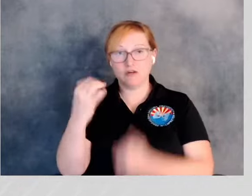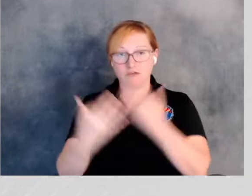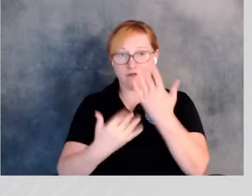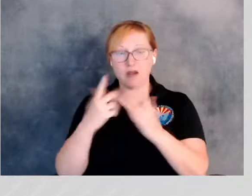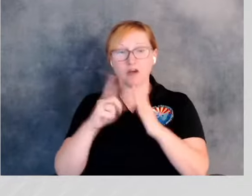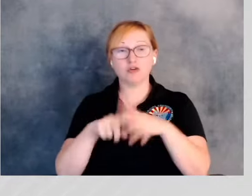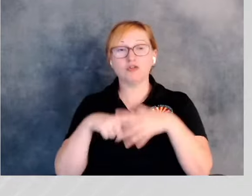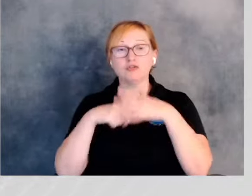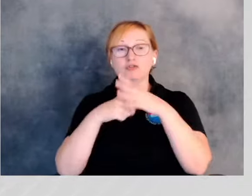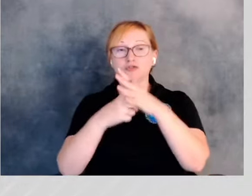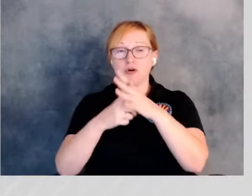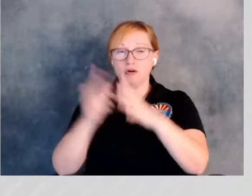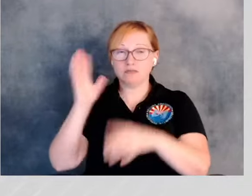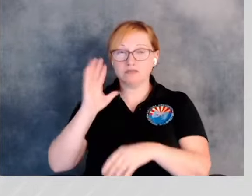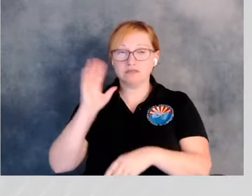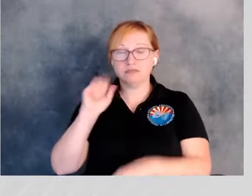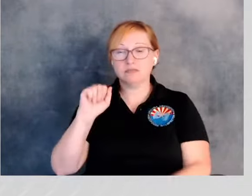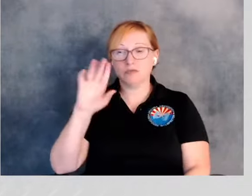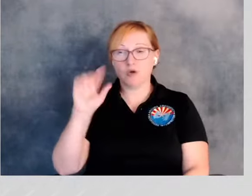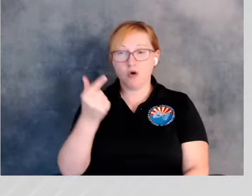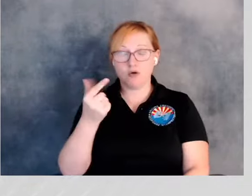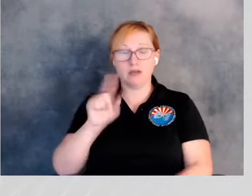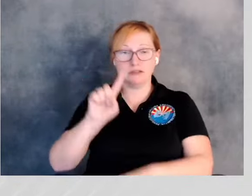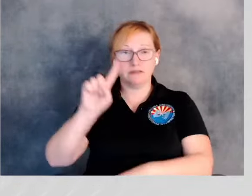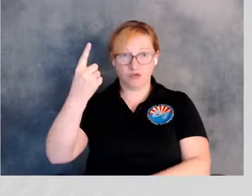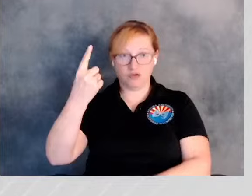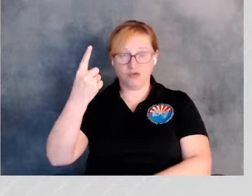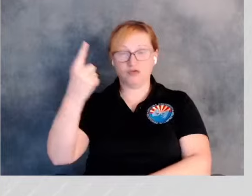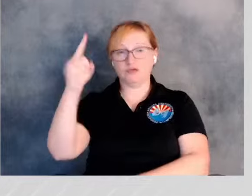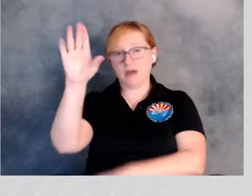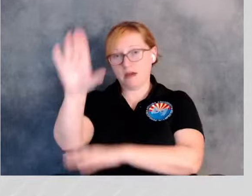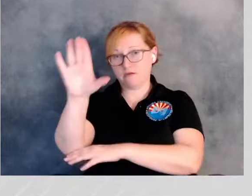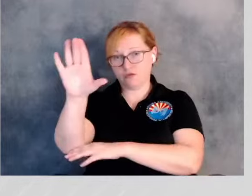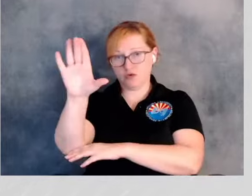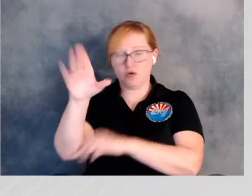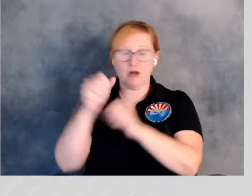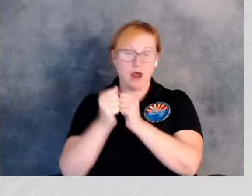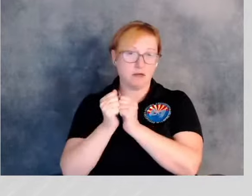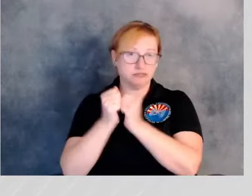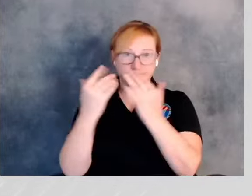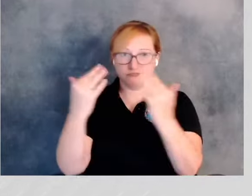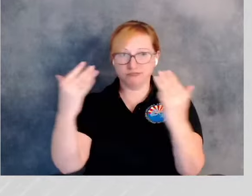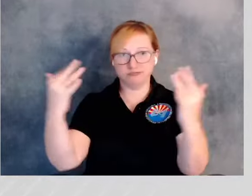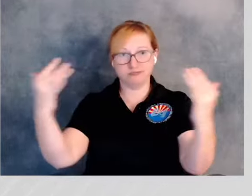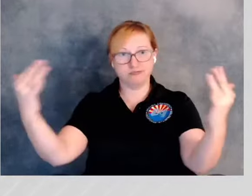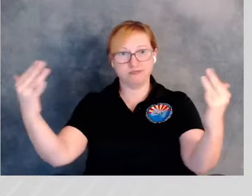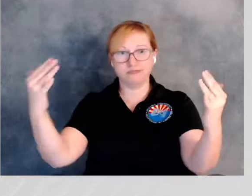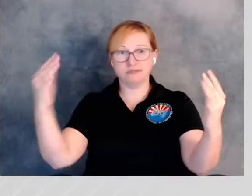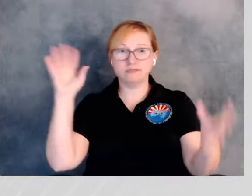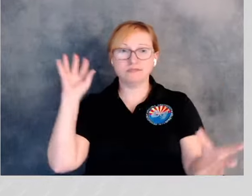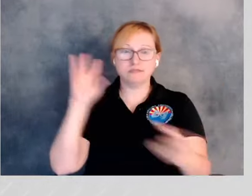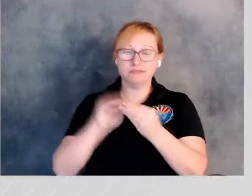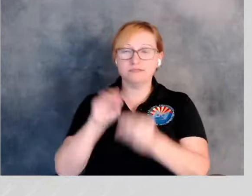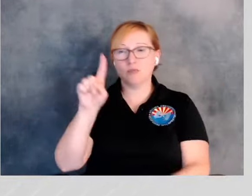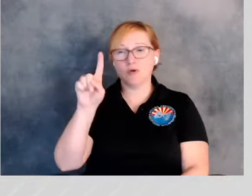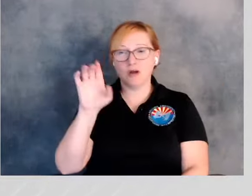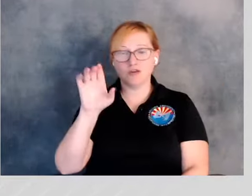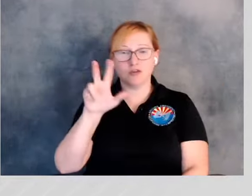of August 1st and quickly grew in the next coming weeks to 131,000 acres. So,